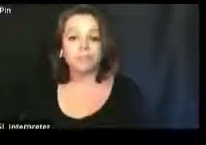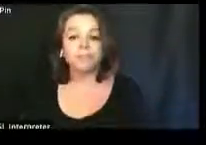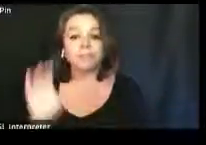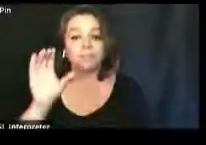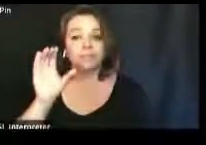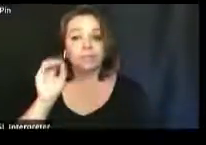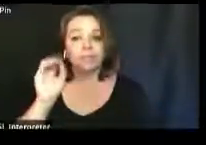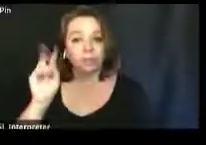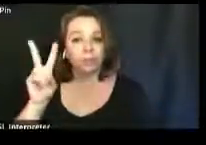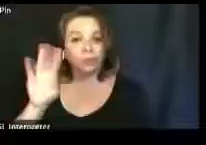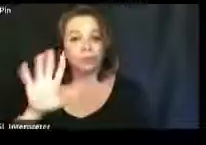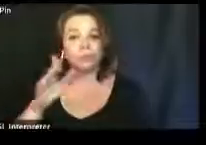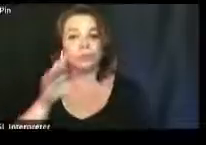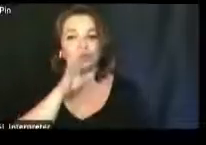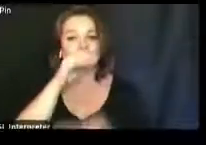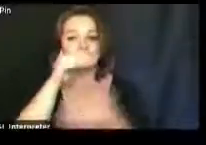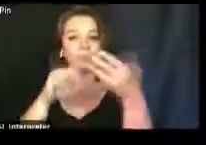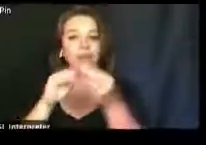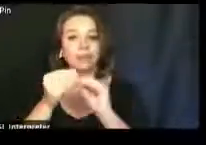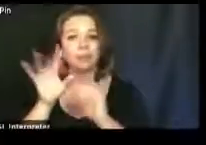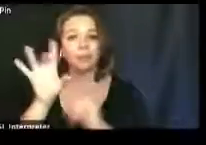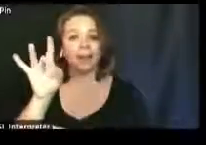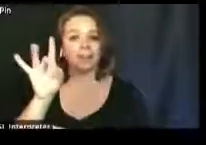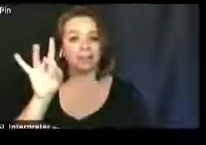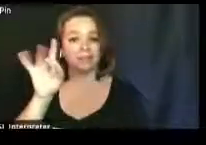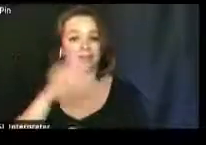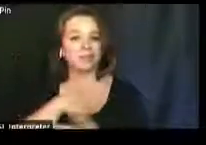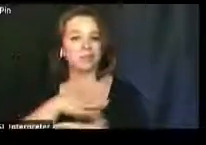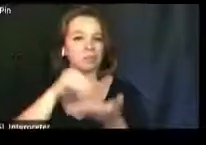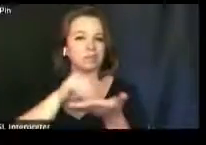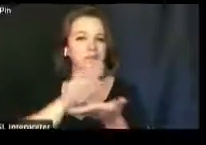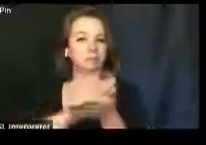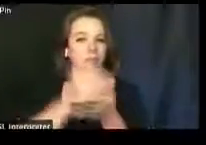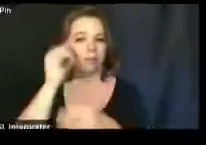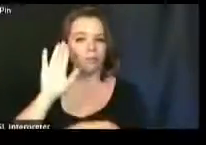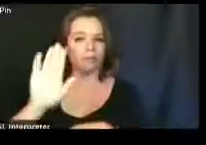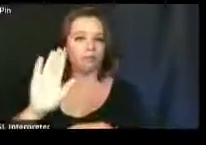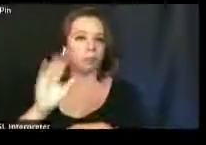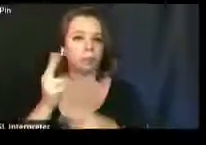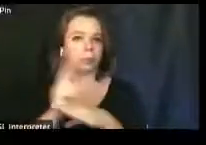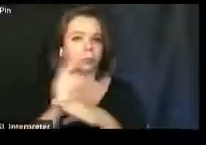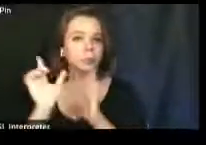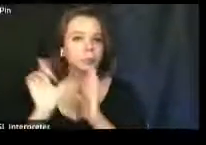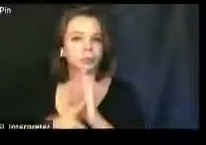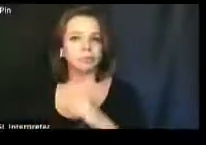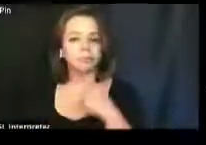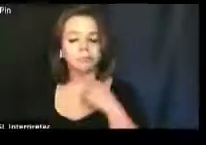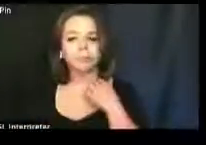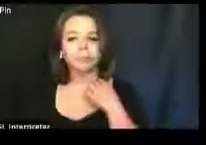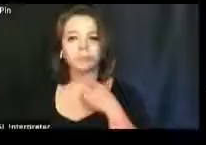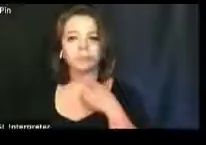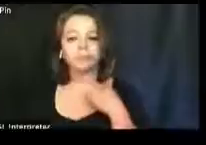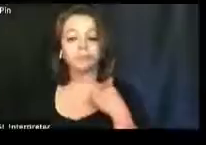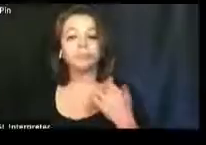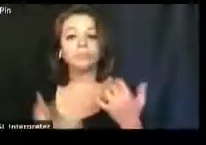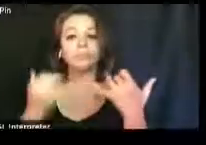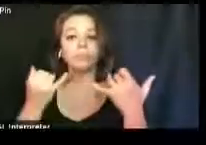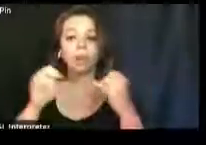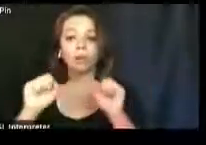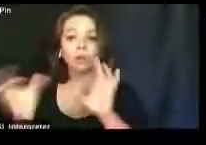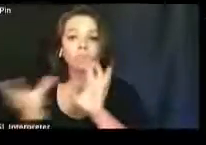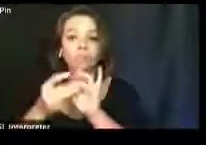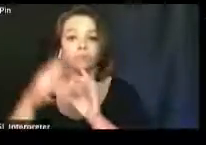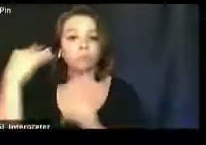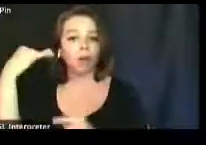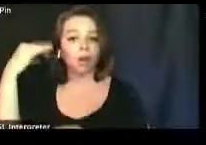(002), your speaker order number will be number 8, if you will please make note of that for future reference. You can now enable your audio and video in the lower